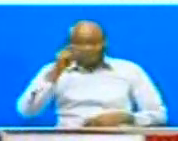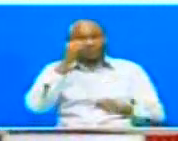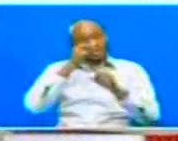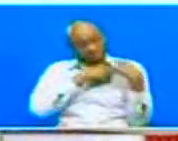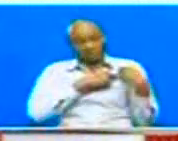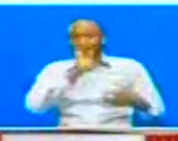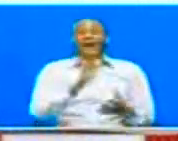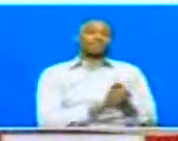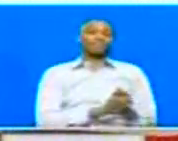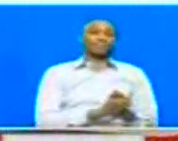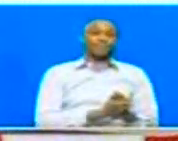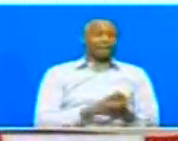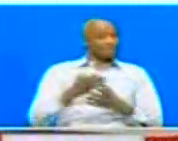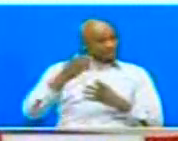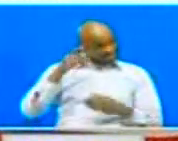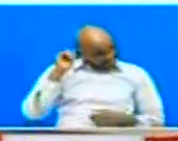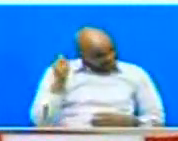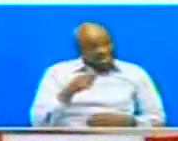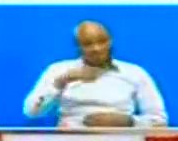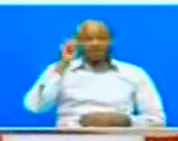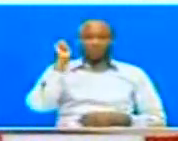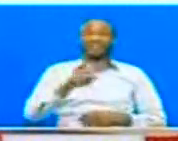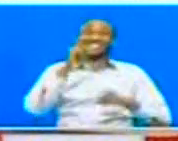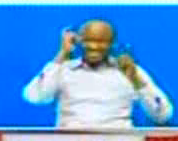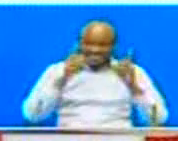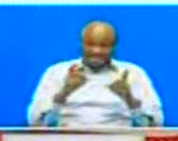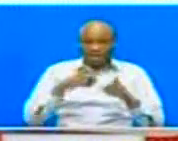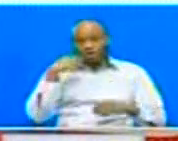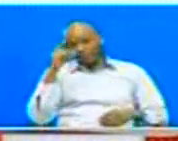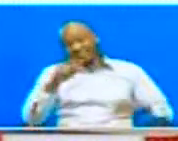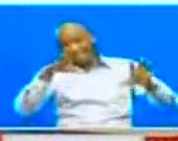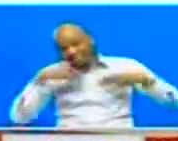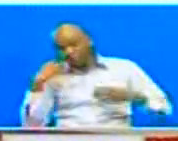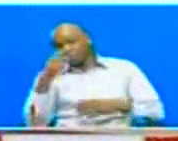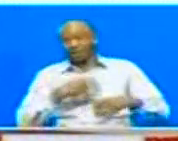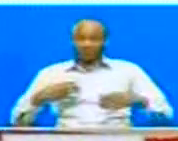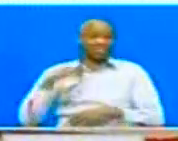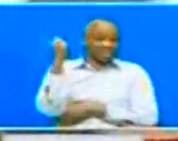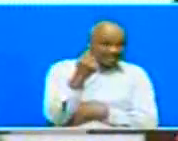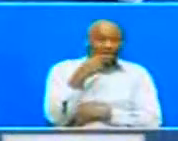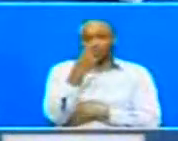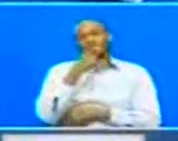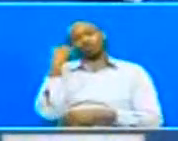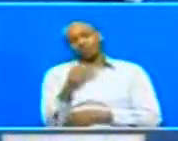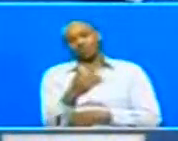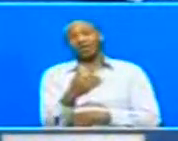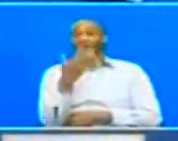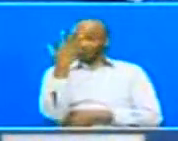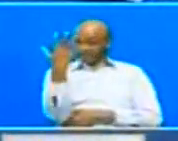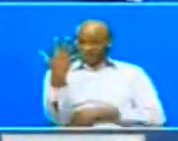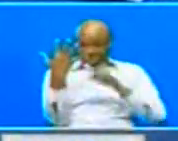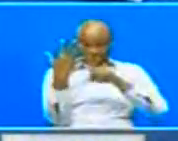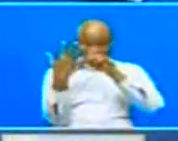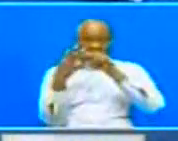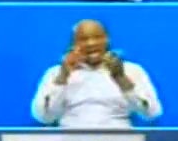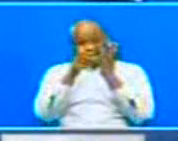it. Ideally, Kenya should be the one deciding who should we admit as a refugee into Kenya. Based on the five grounds, as you know,